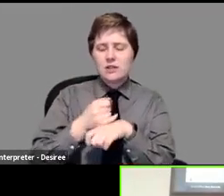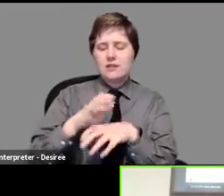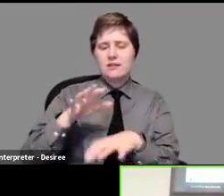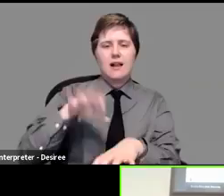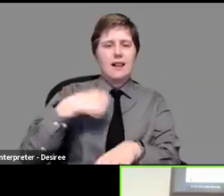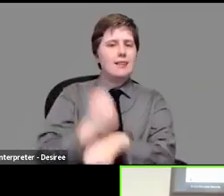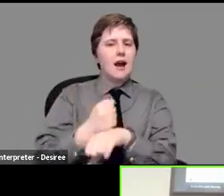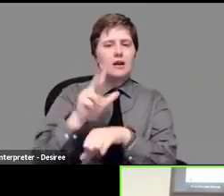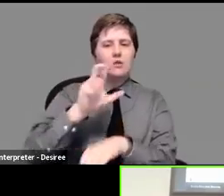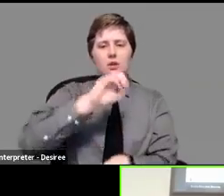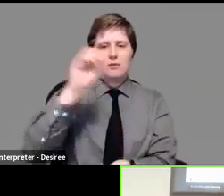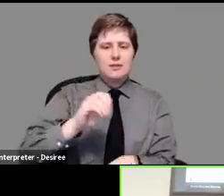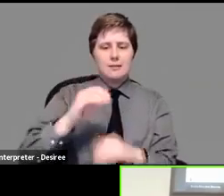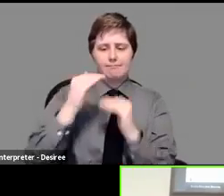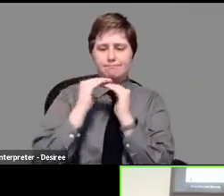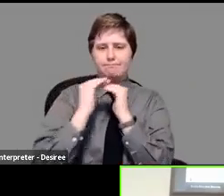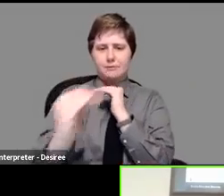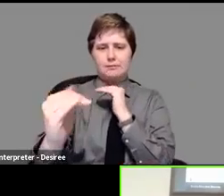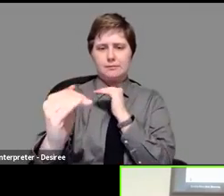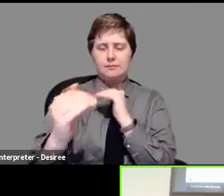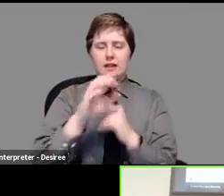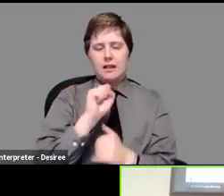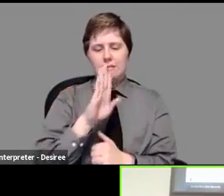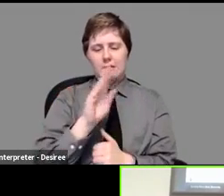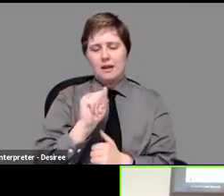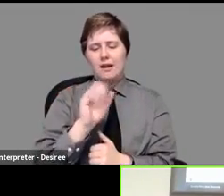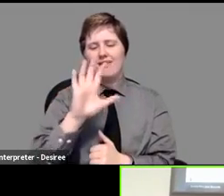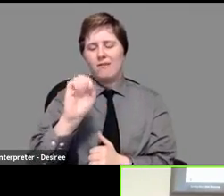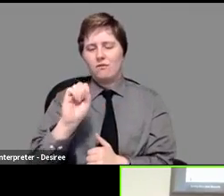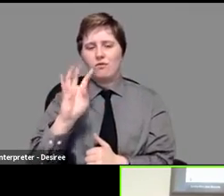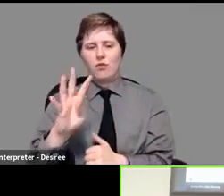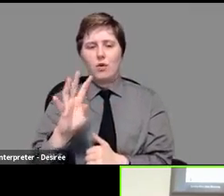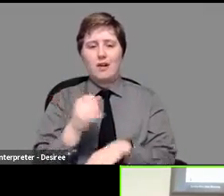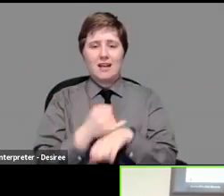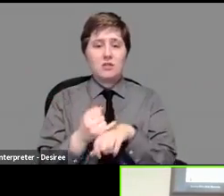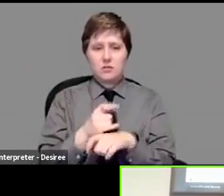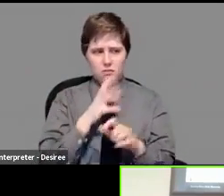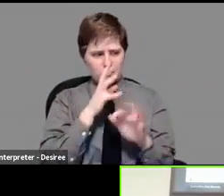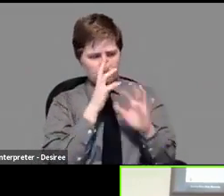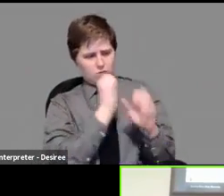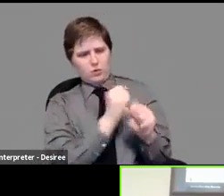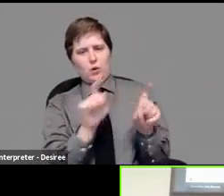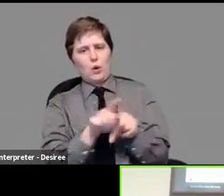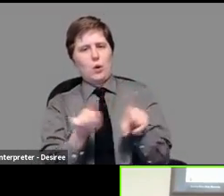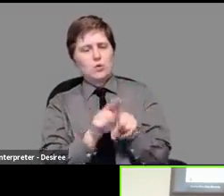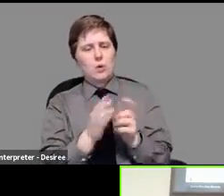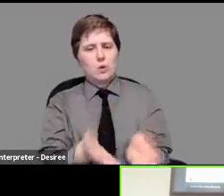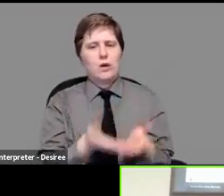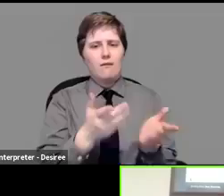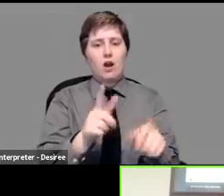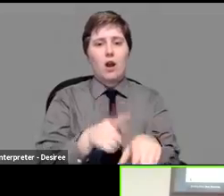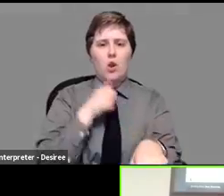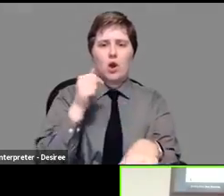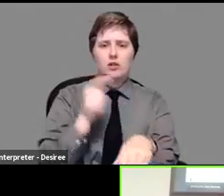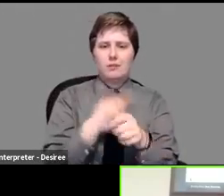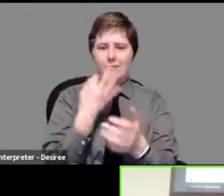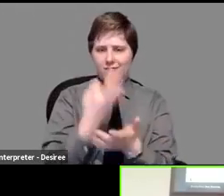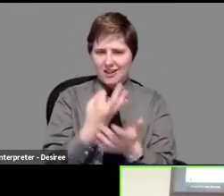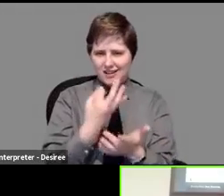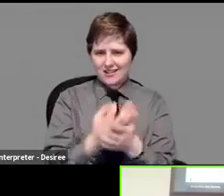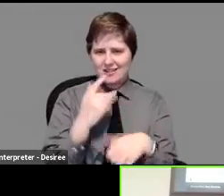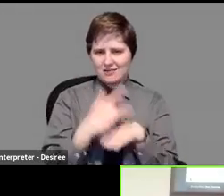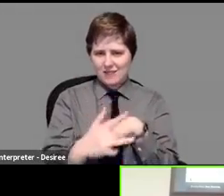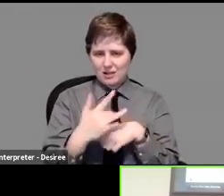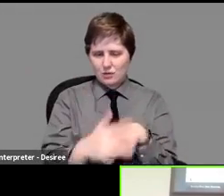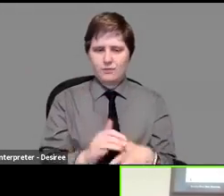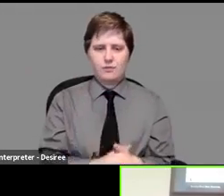3%. And the SBA 504 interest rate is pretty attractive, as well as offering long-term financing.